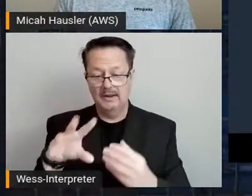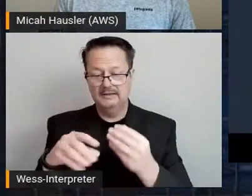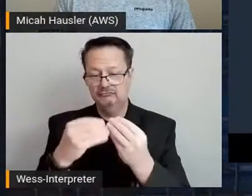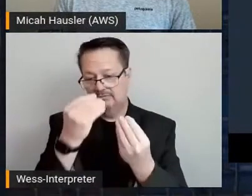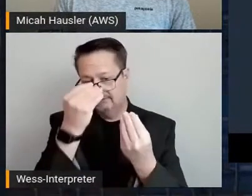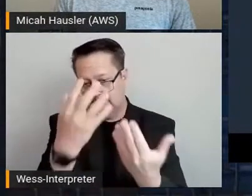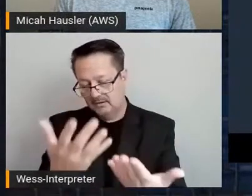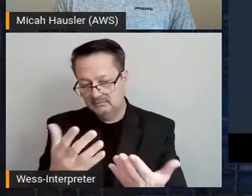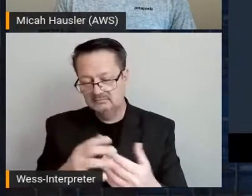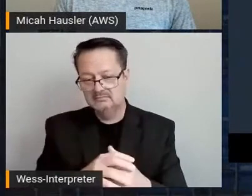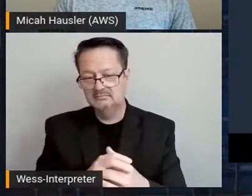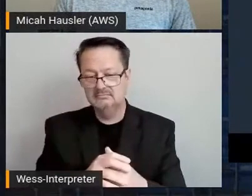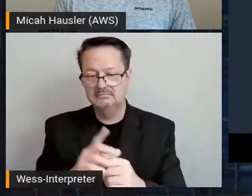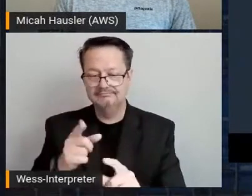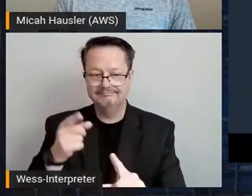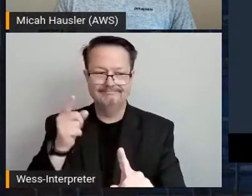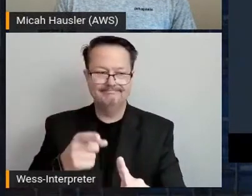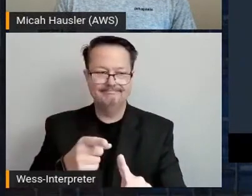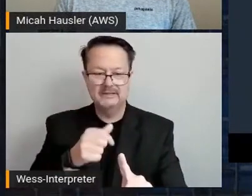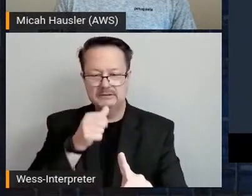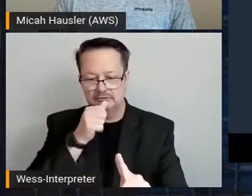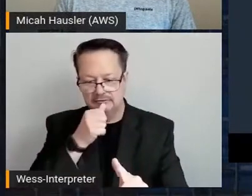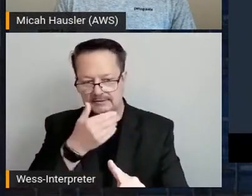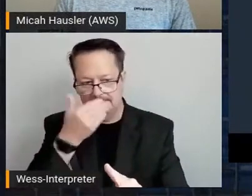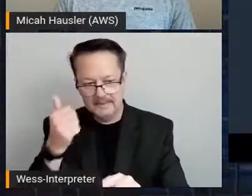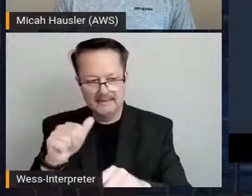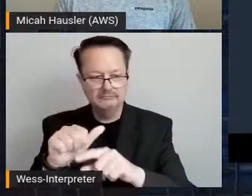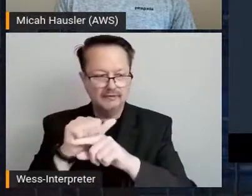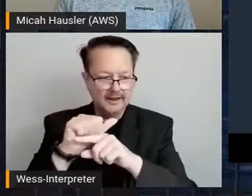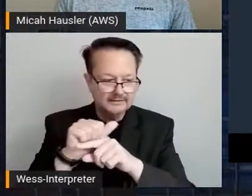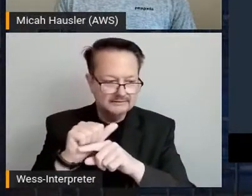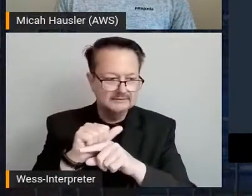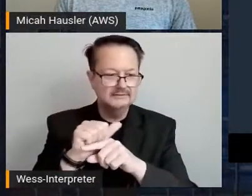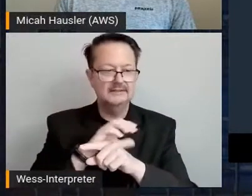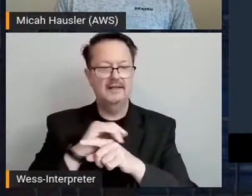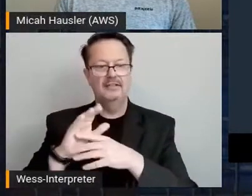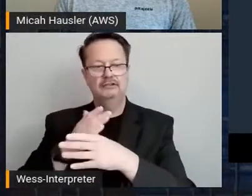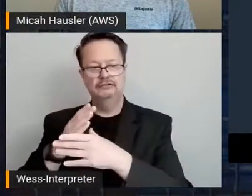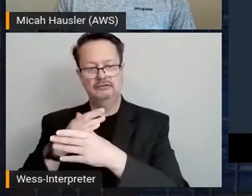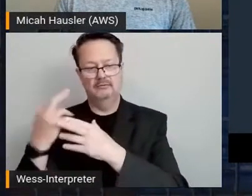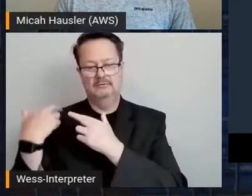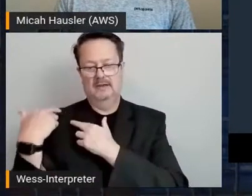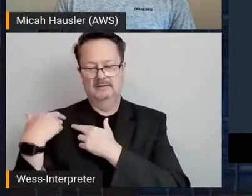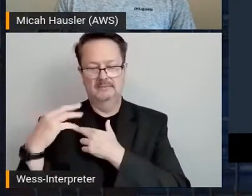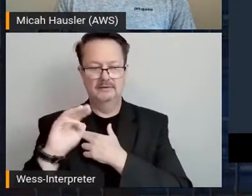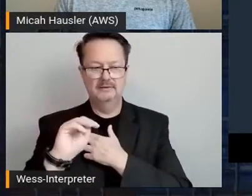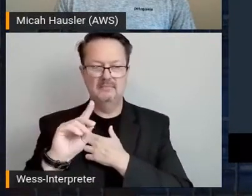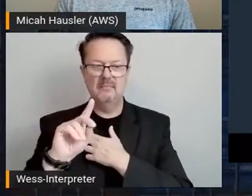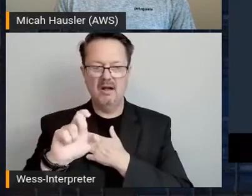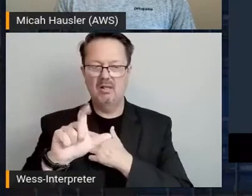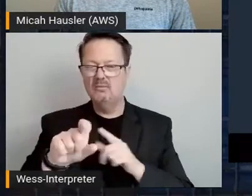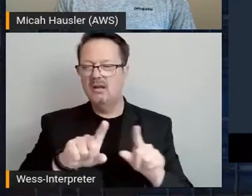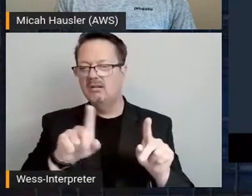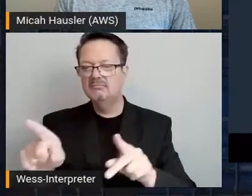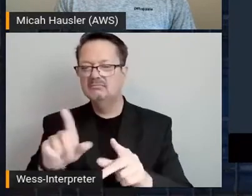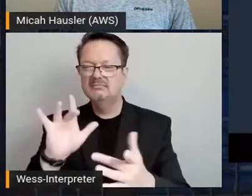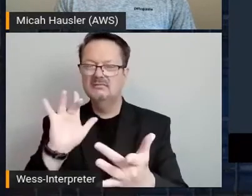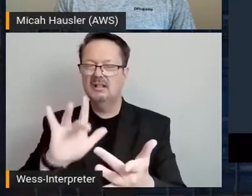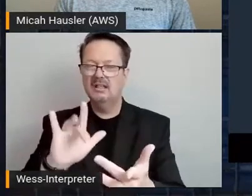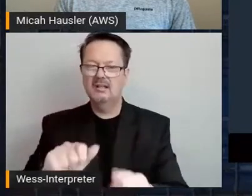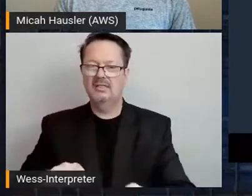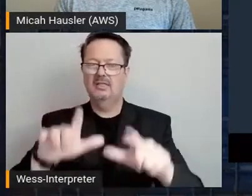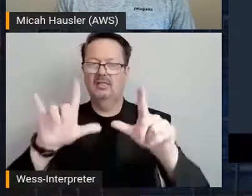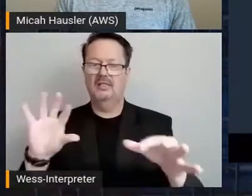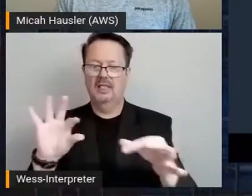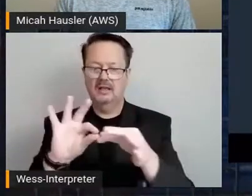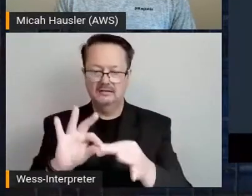information about security best practices and the shared responsibility model, you can visit this link here below.